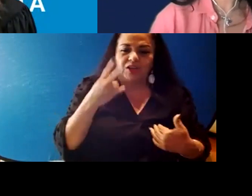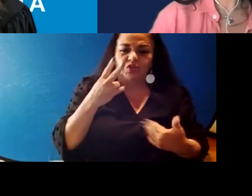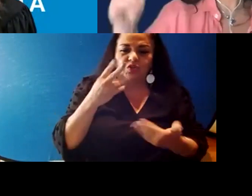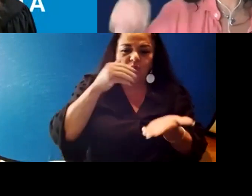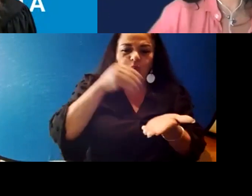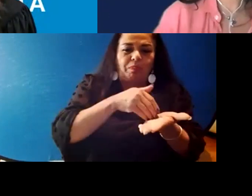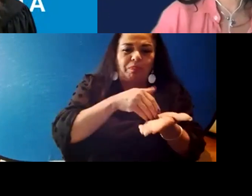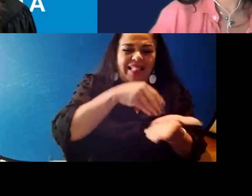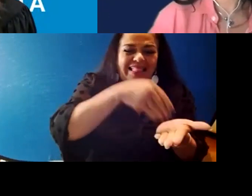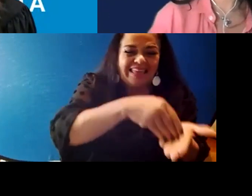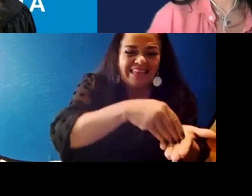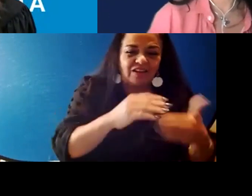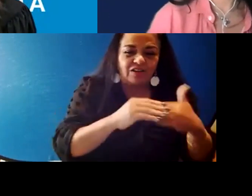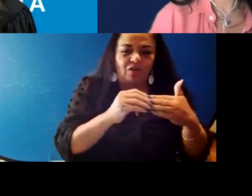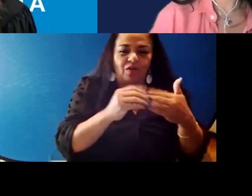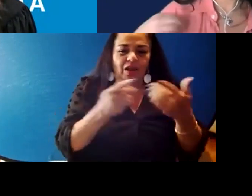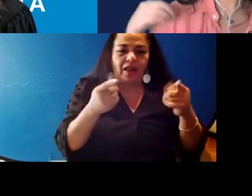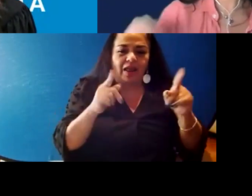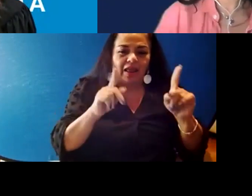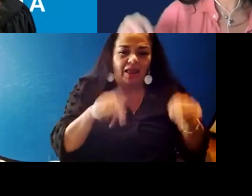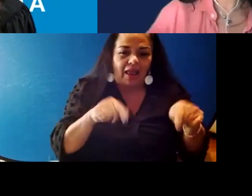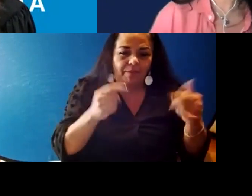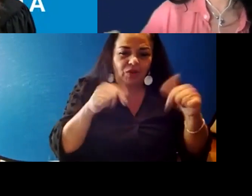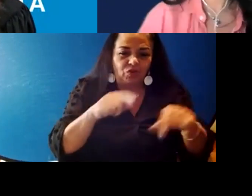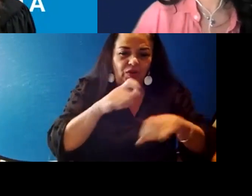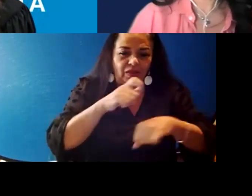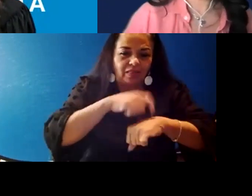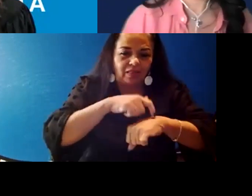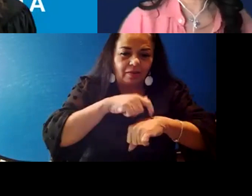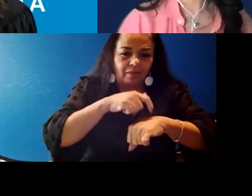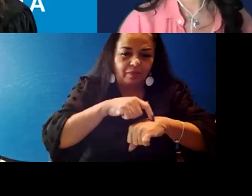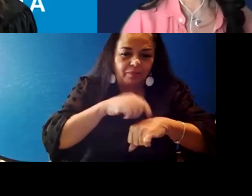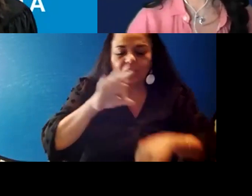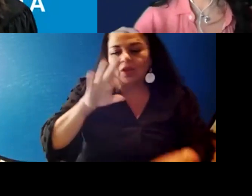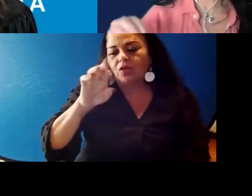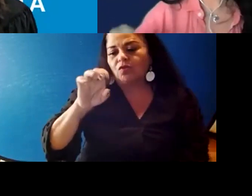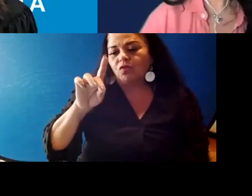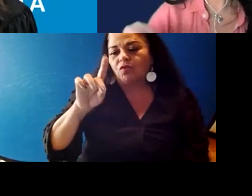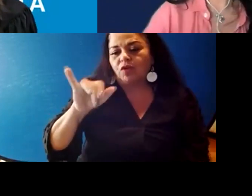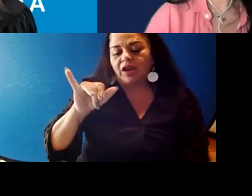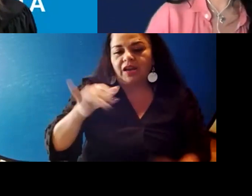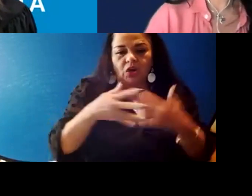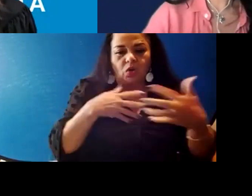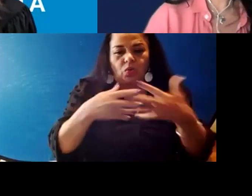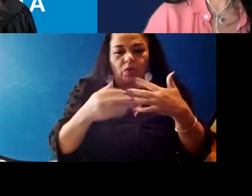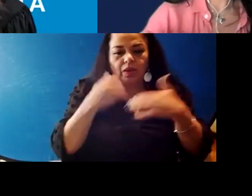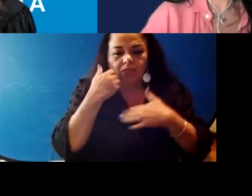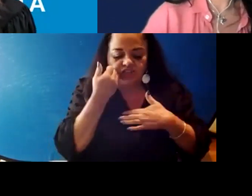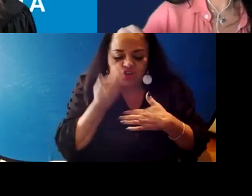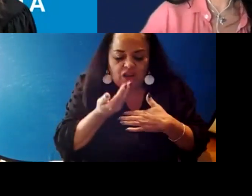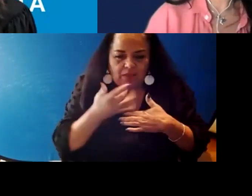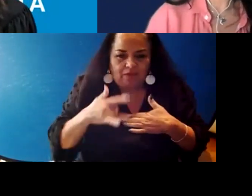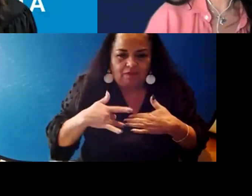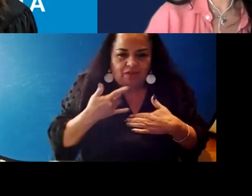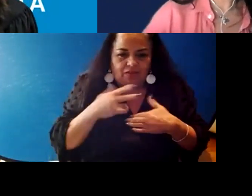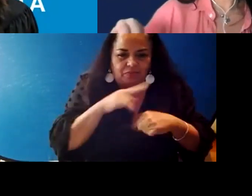endowment, happened during the time of Freddie Gray, right? I was there during the time of Freddie Gray. And the shame it felt to be in a